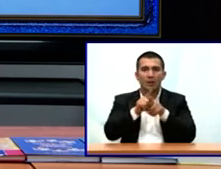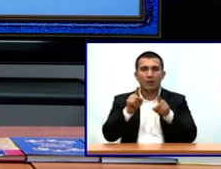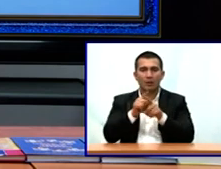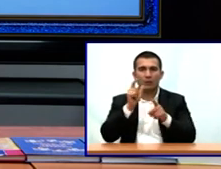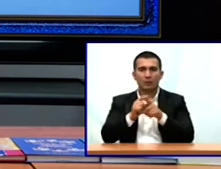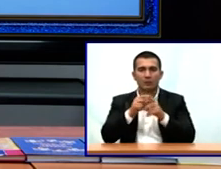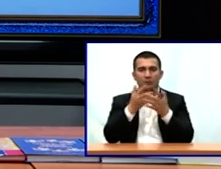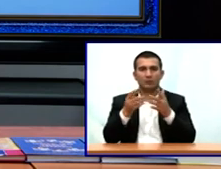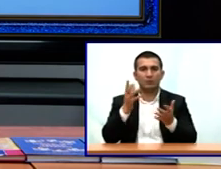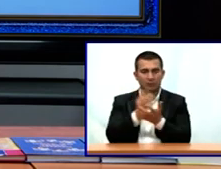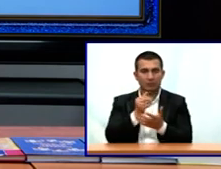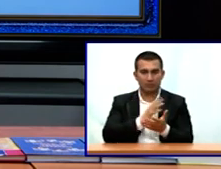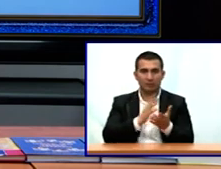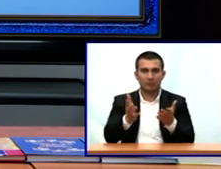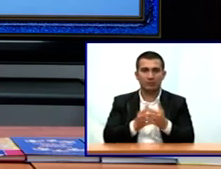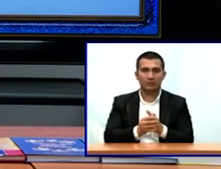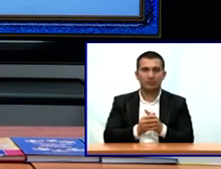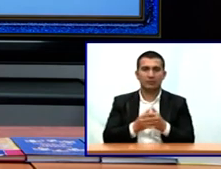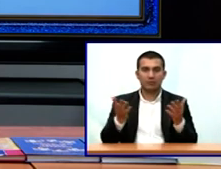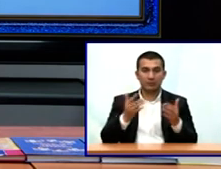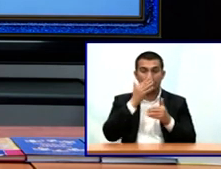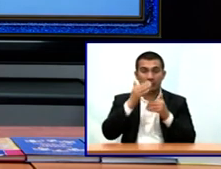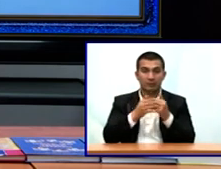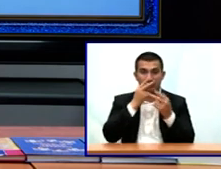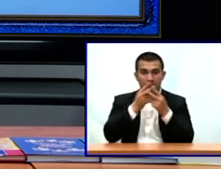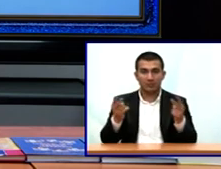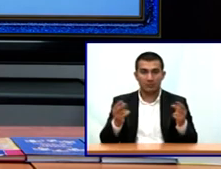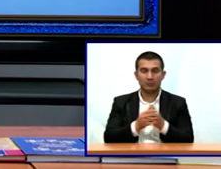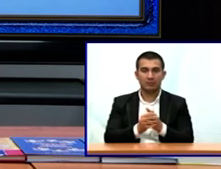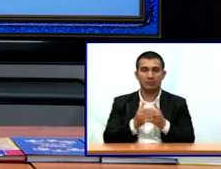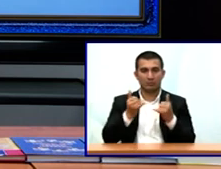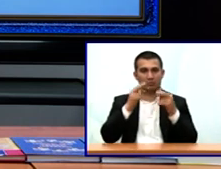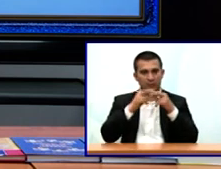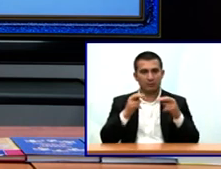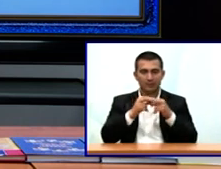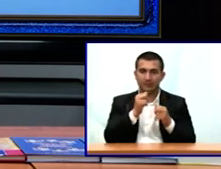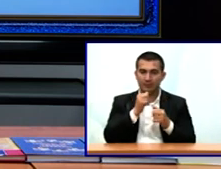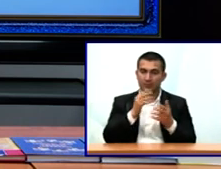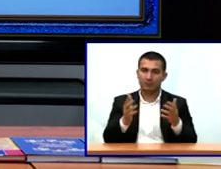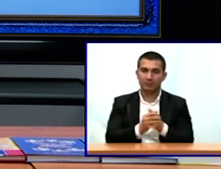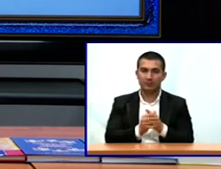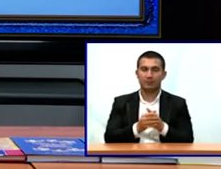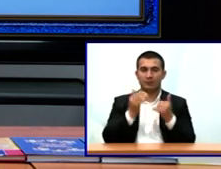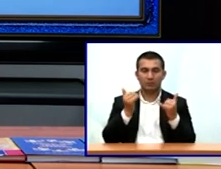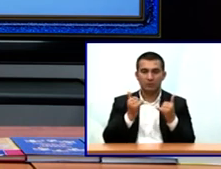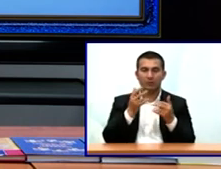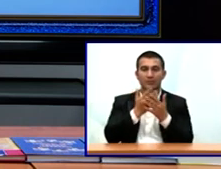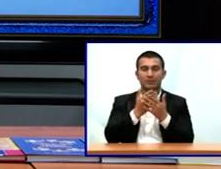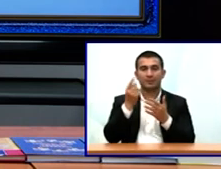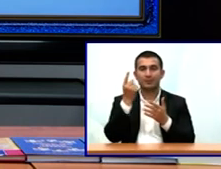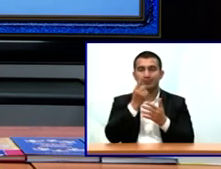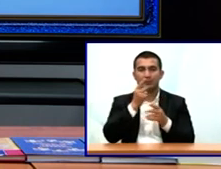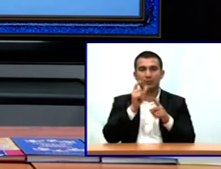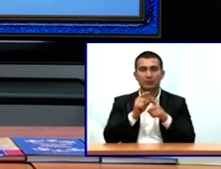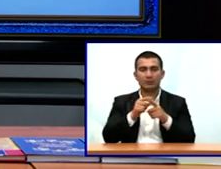so'zlarni topdingizmi? Keling, tekshirib ko'ramiz. Demak, birinchi